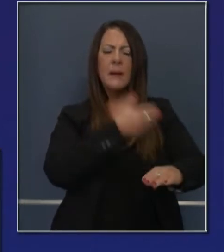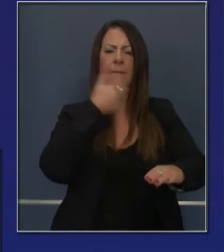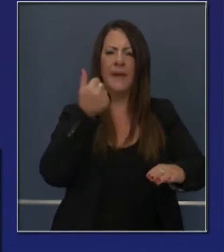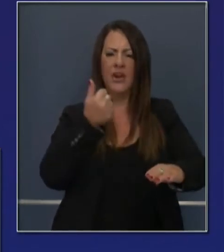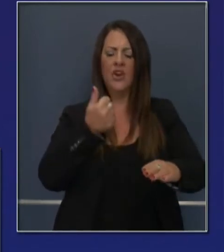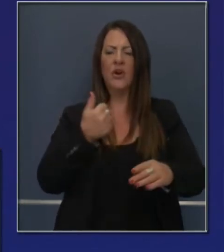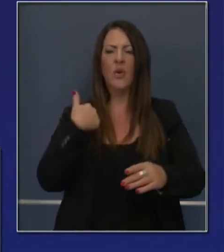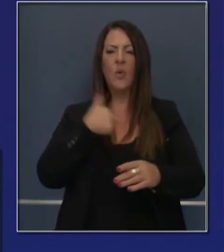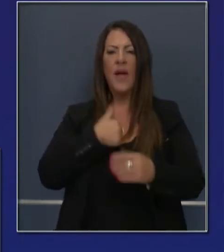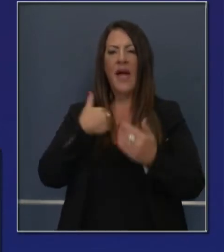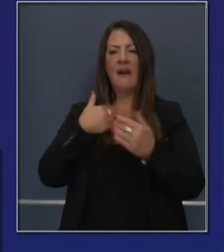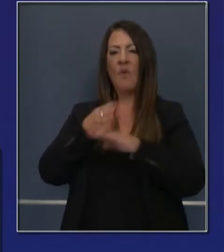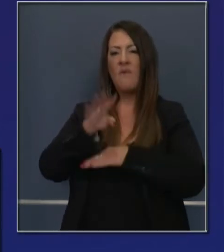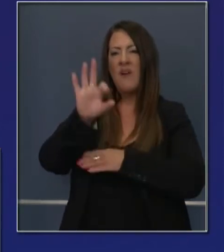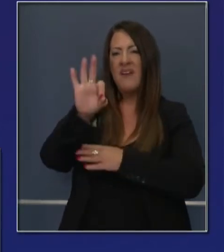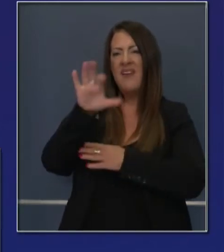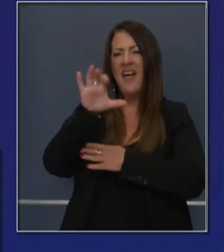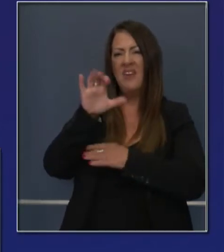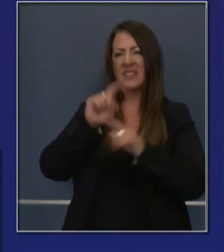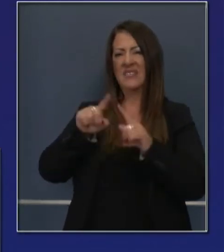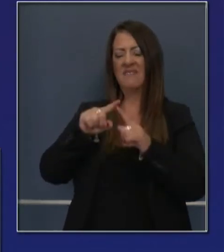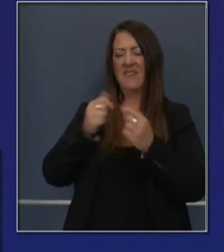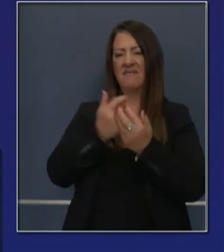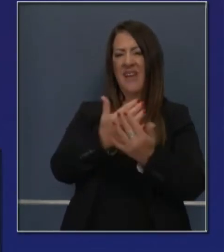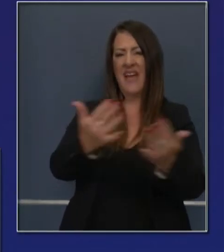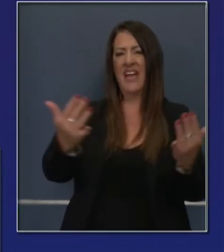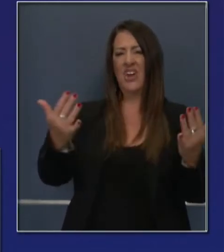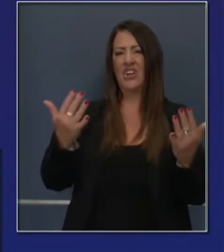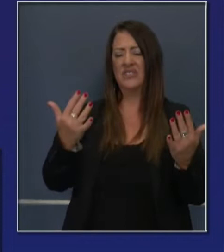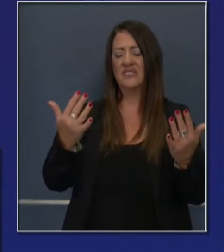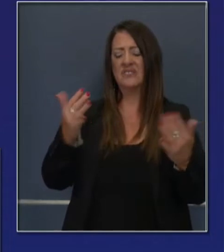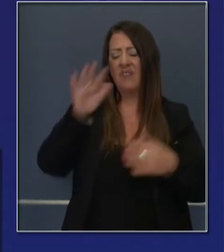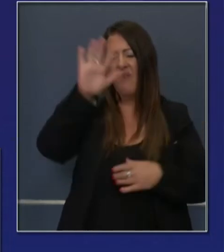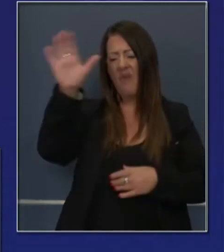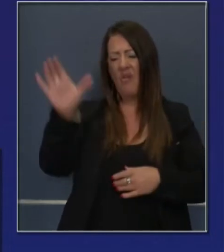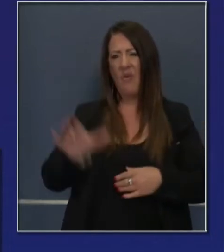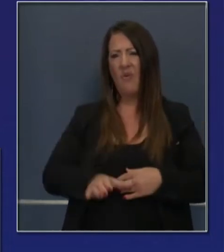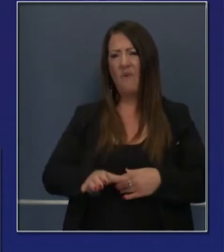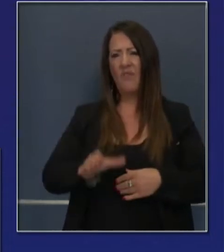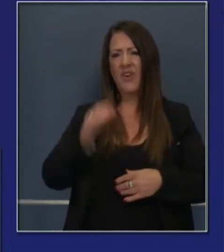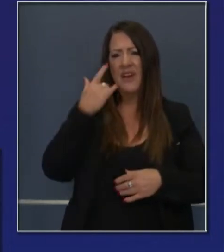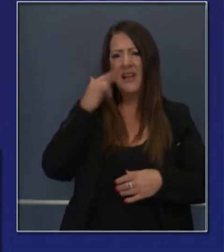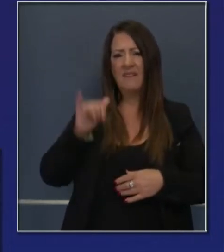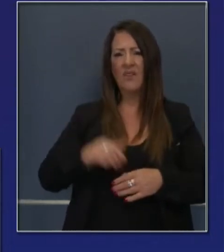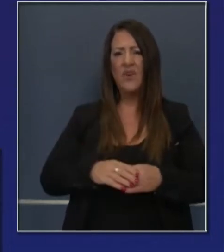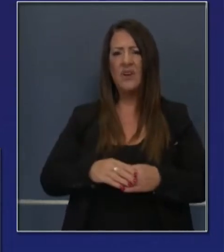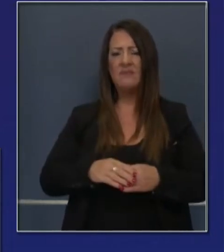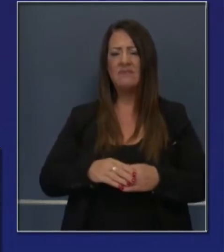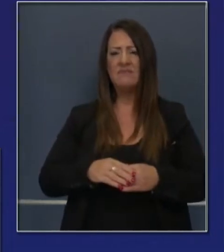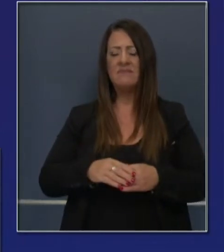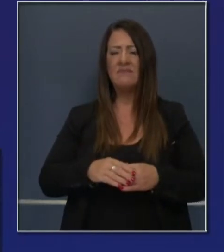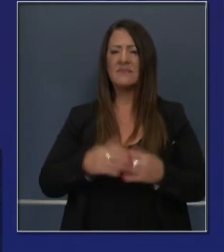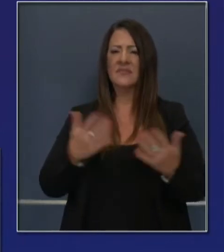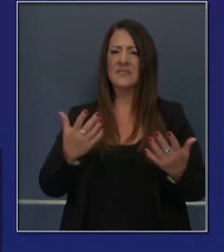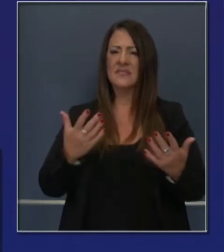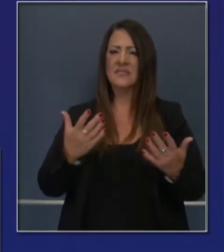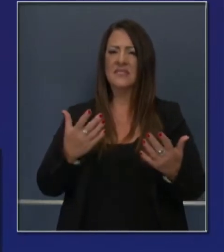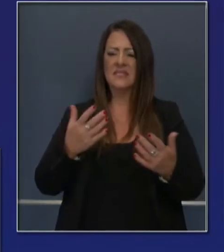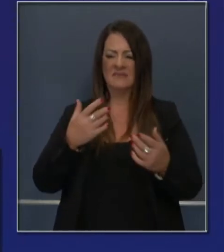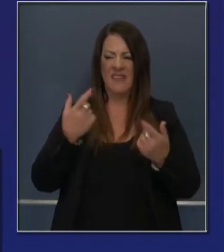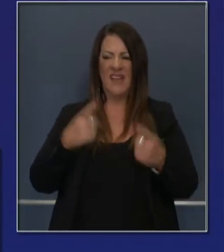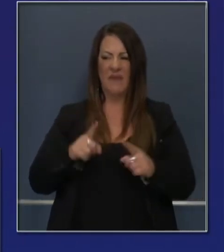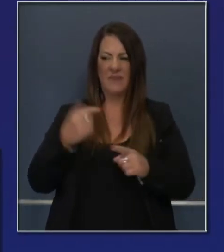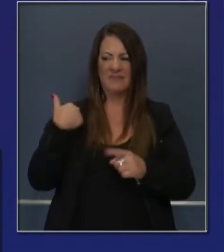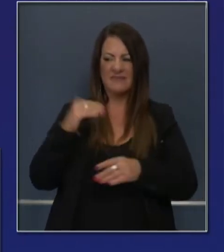over 900 fires across the state of California. That has grown by roughly 34 just overnight.